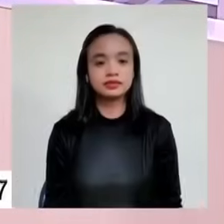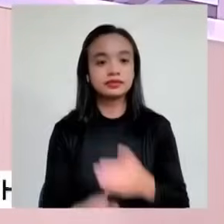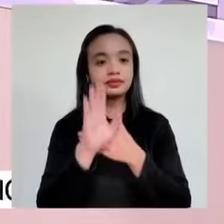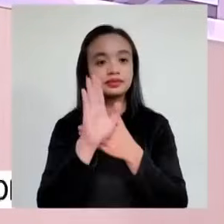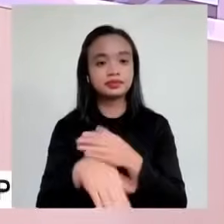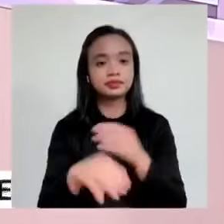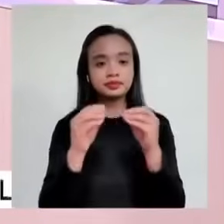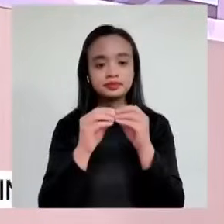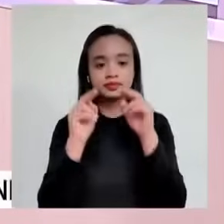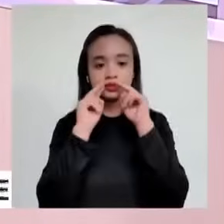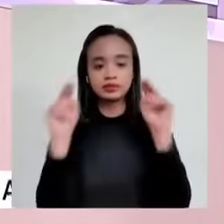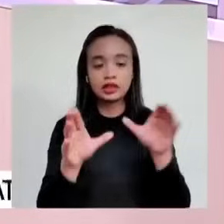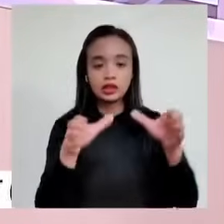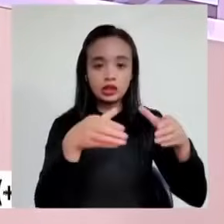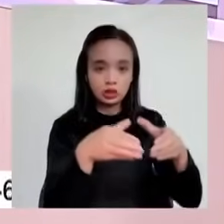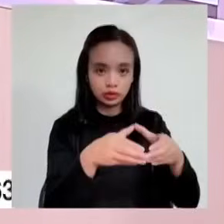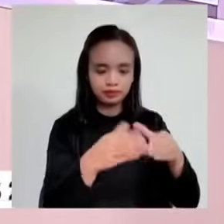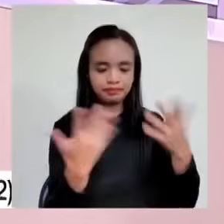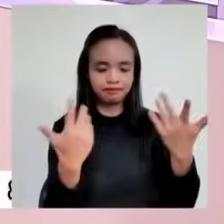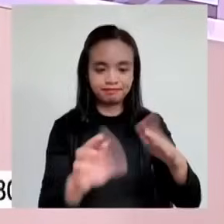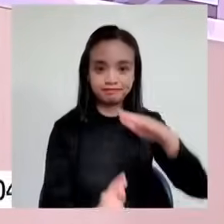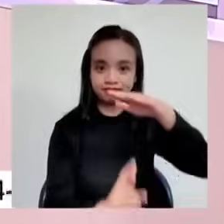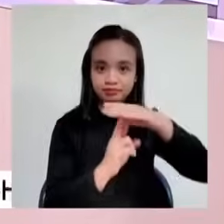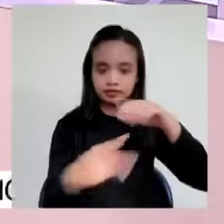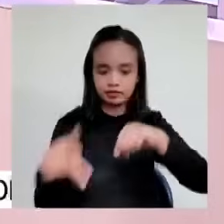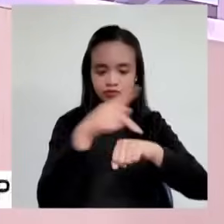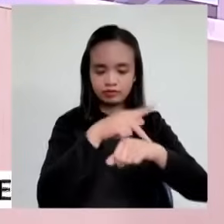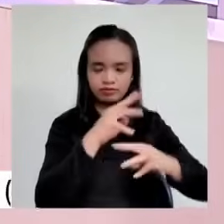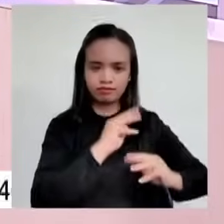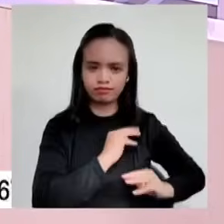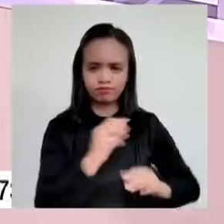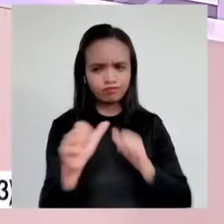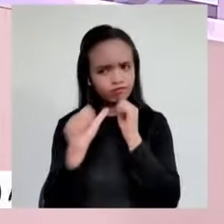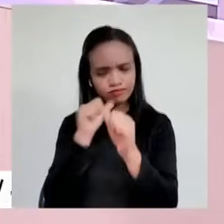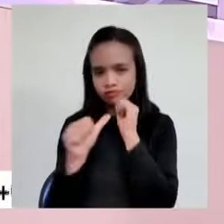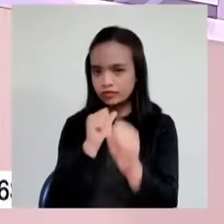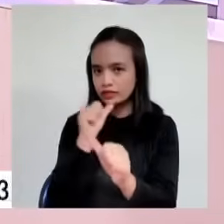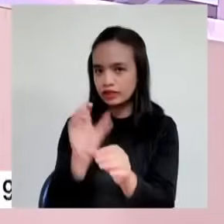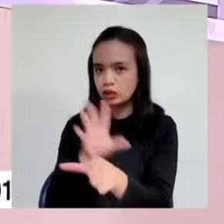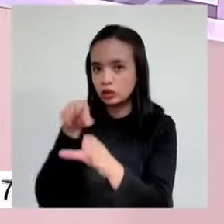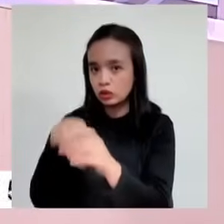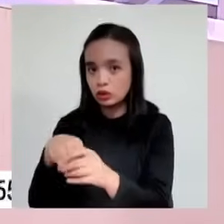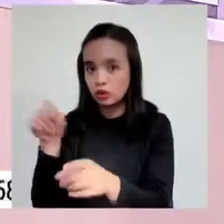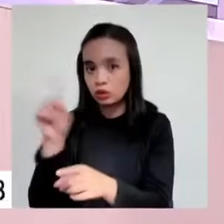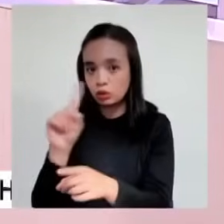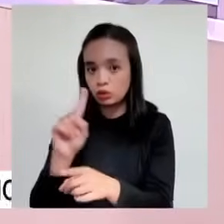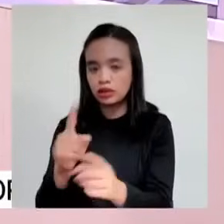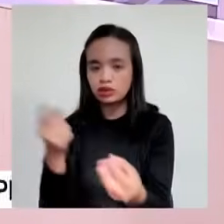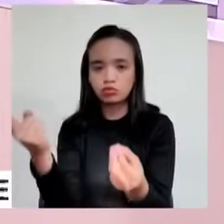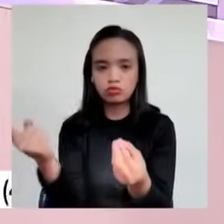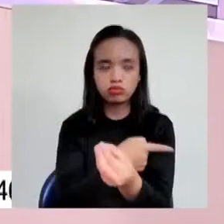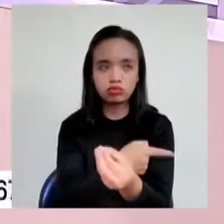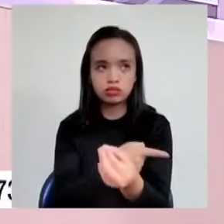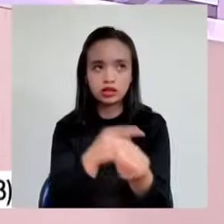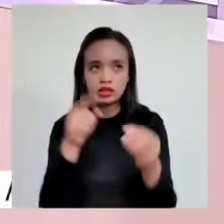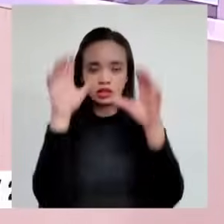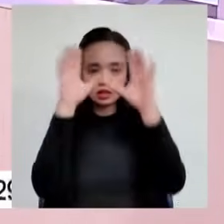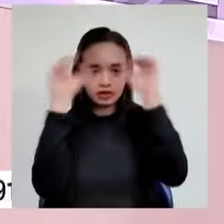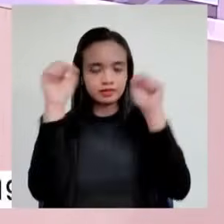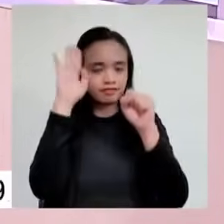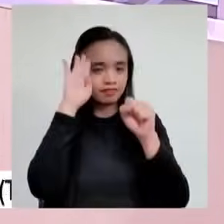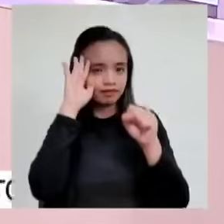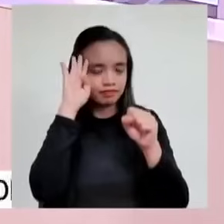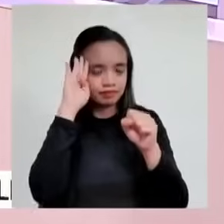retired Philippine military officers denying any involvement in an alleged plot to oust President Marcos. Victoria Tula now joins